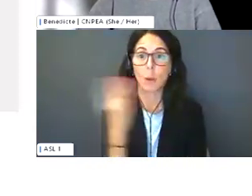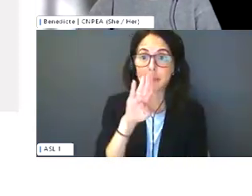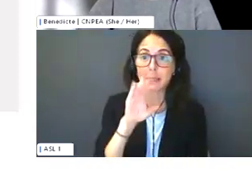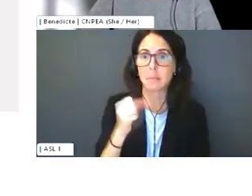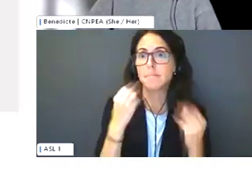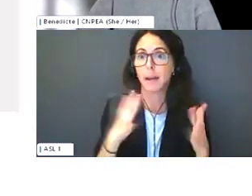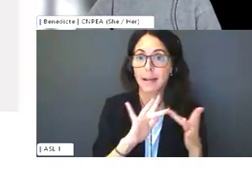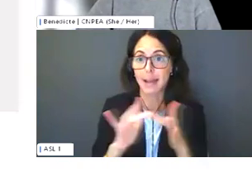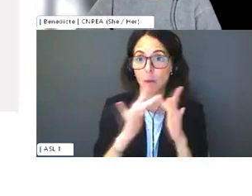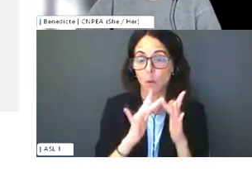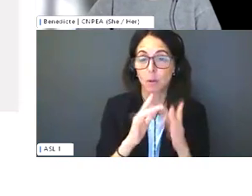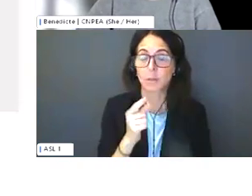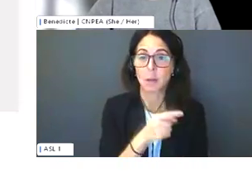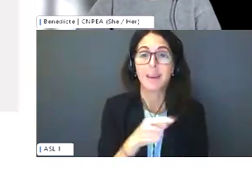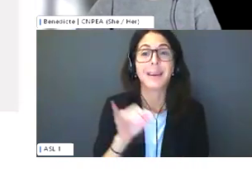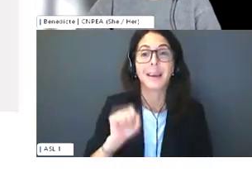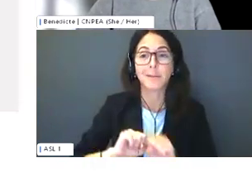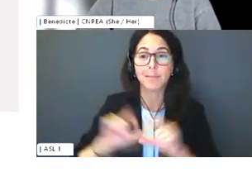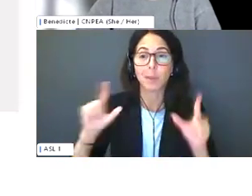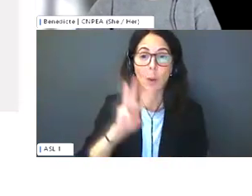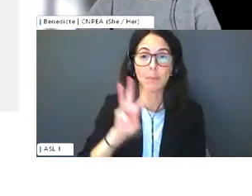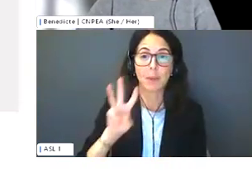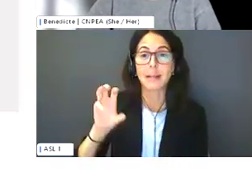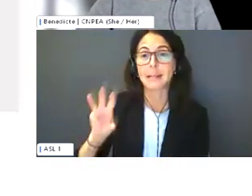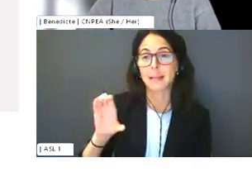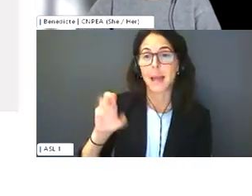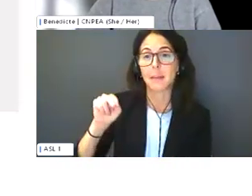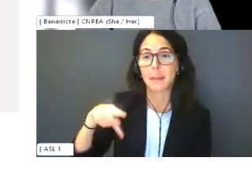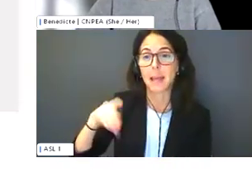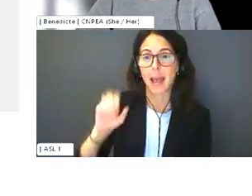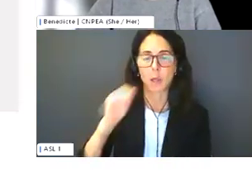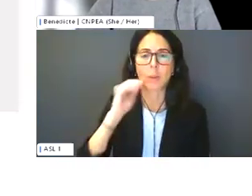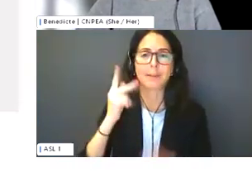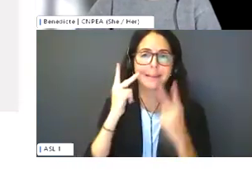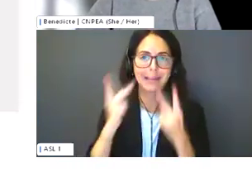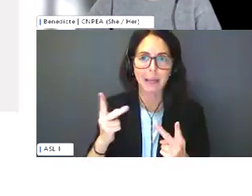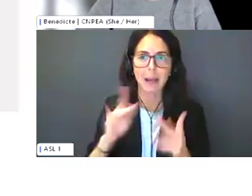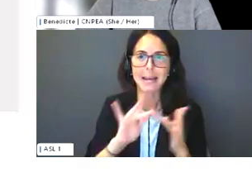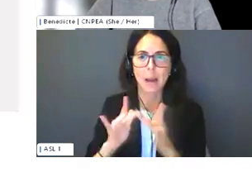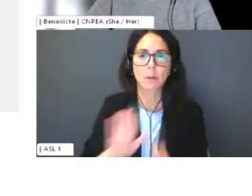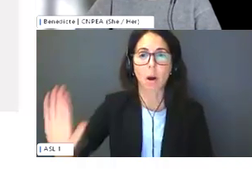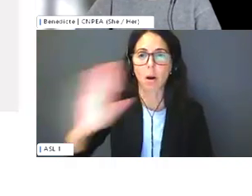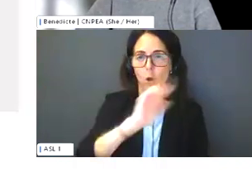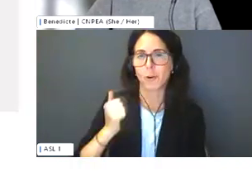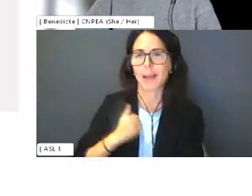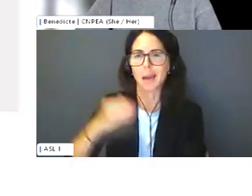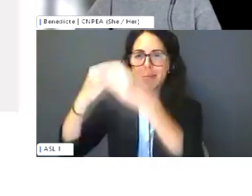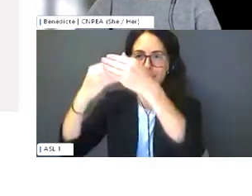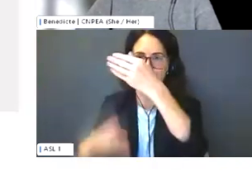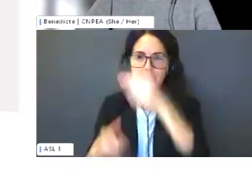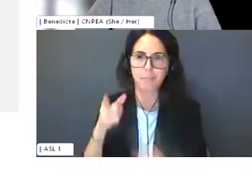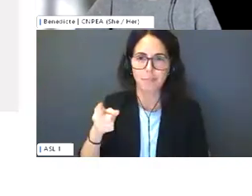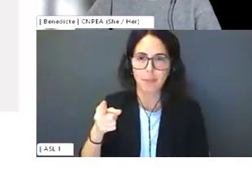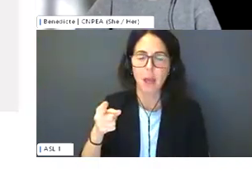networks. So if you go on the CNPA website, you'll find a listing of all the networks across Canada, and you can get connected